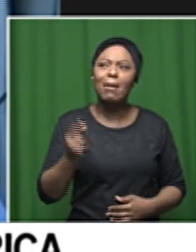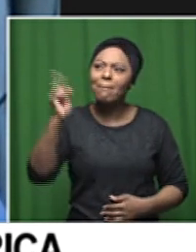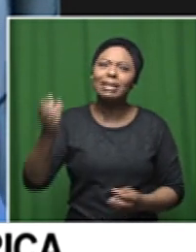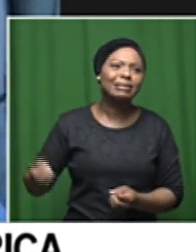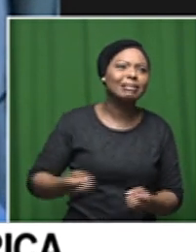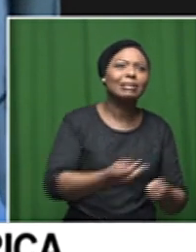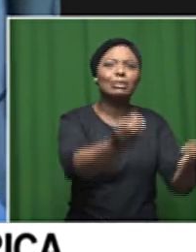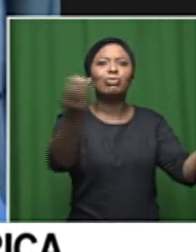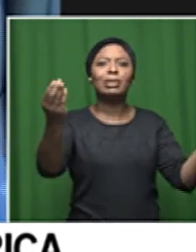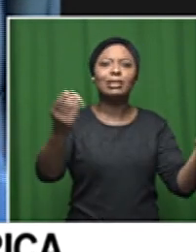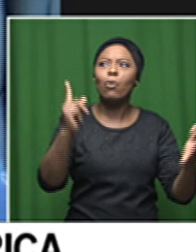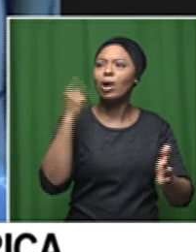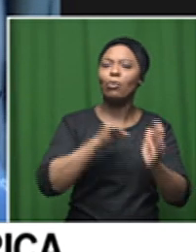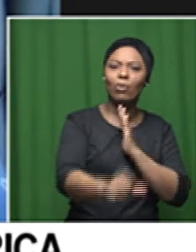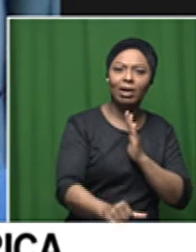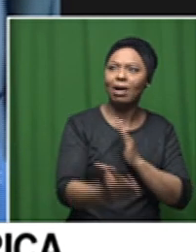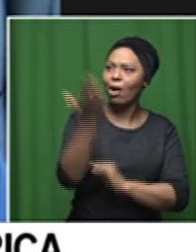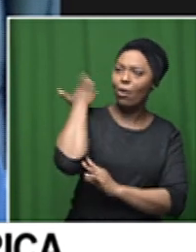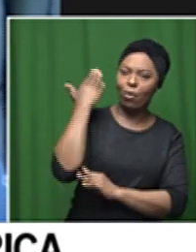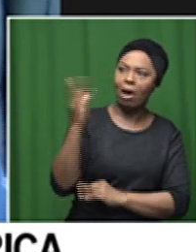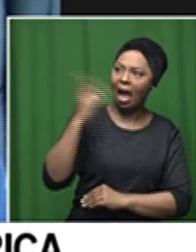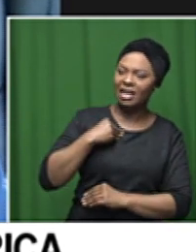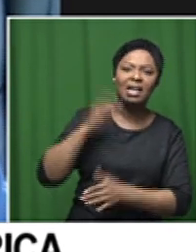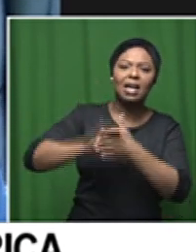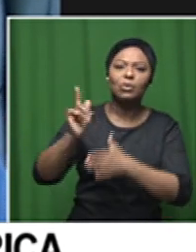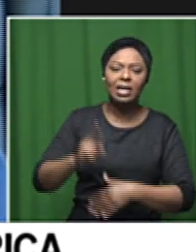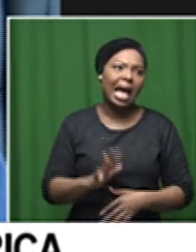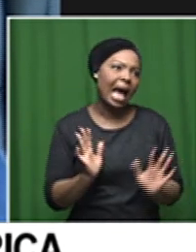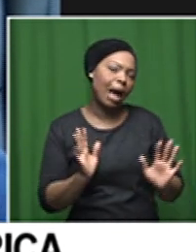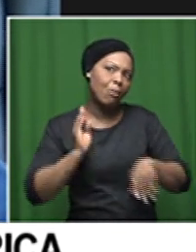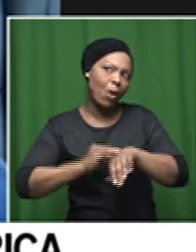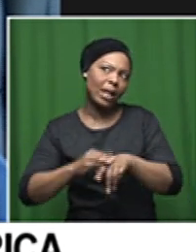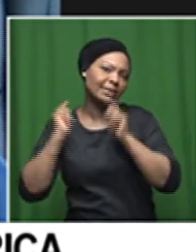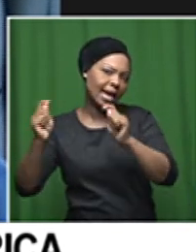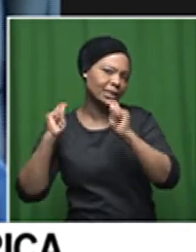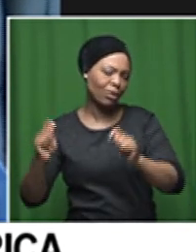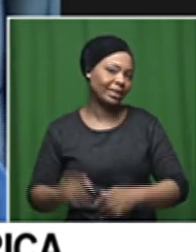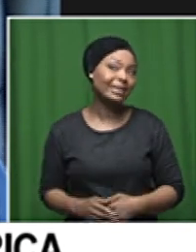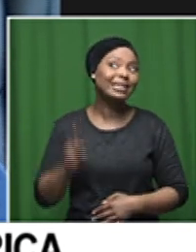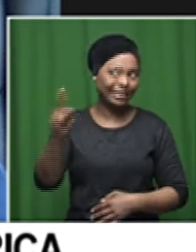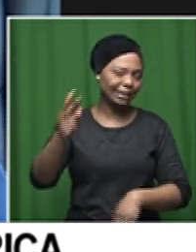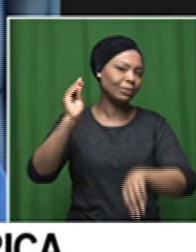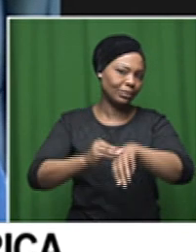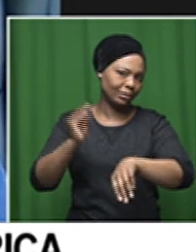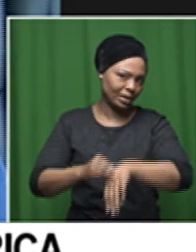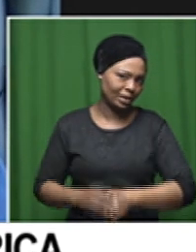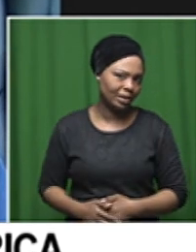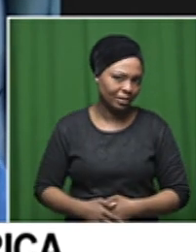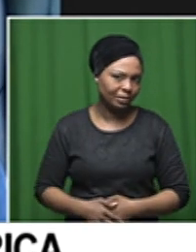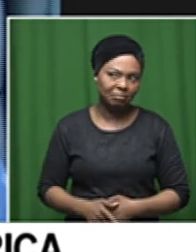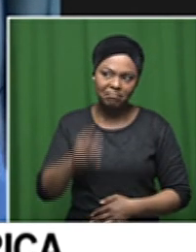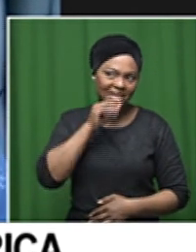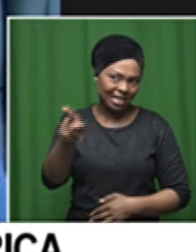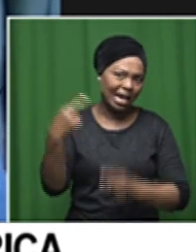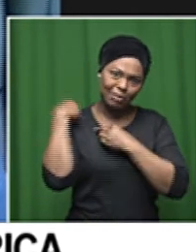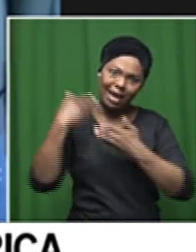week ago. What is the reason? They tell me is transport. That too is an element of ill discipline,